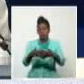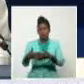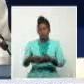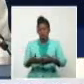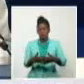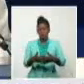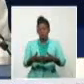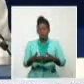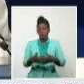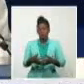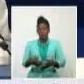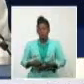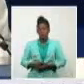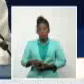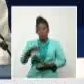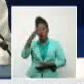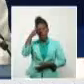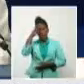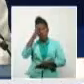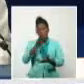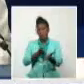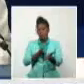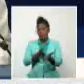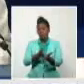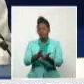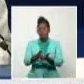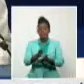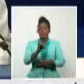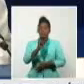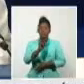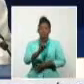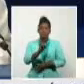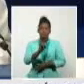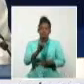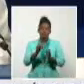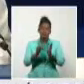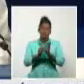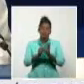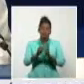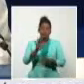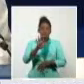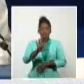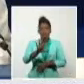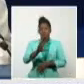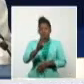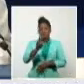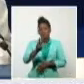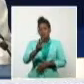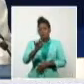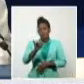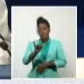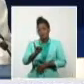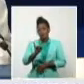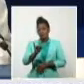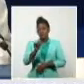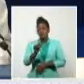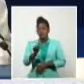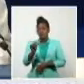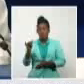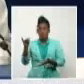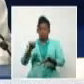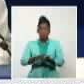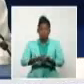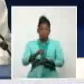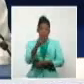who reside in the country, going out in the fulfillment of various activities in flights bound to Venezuela, Canada, and the